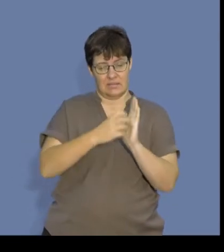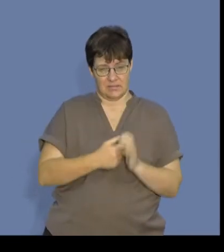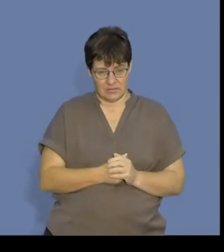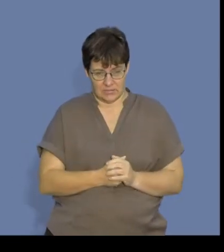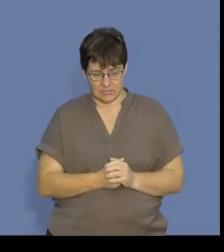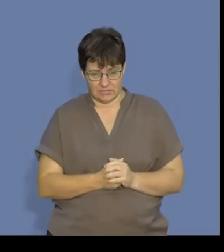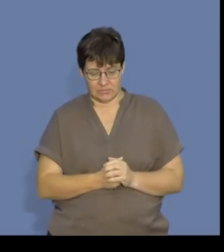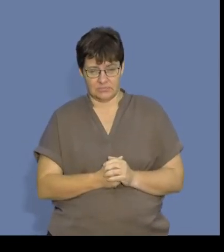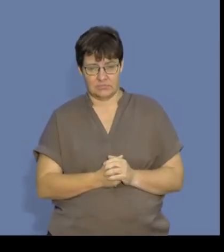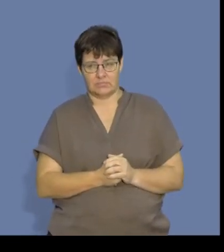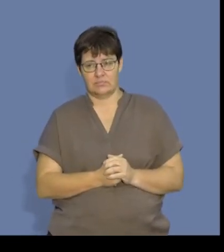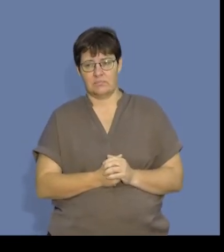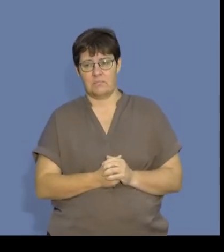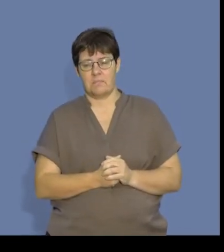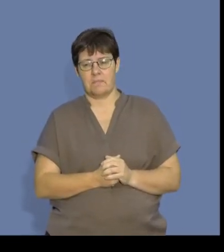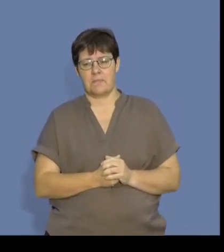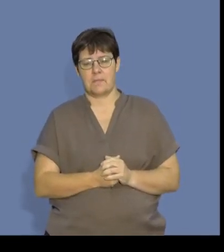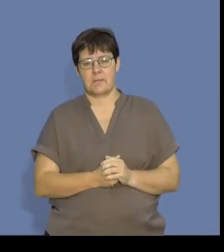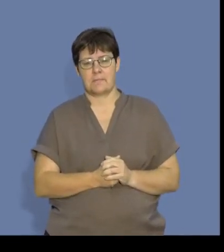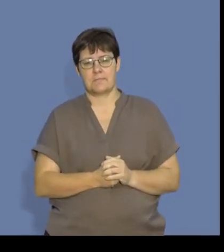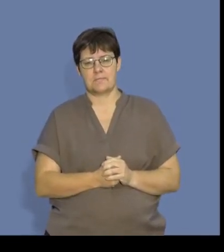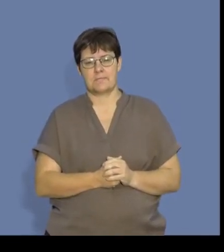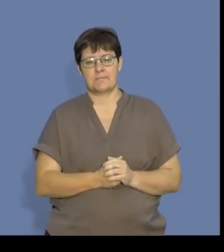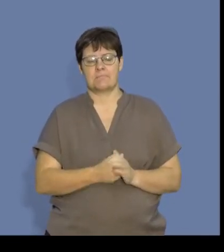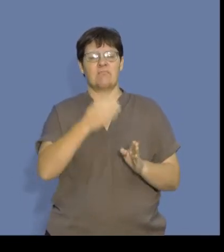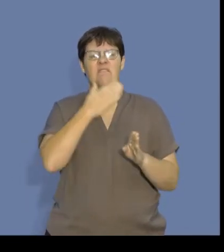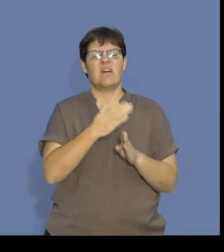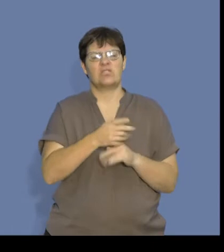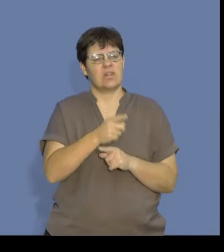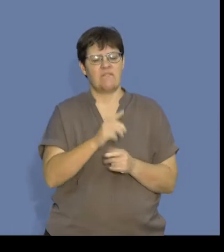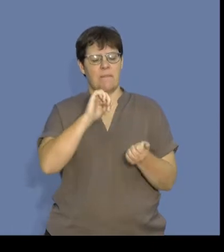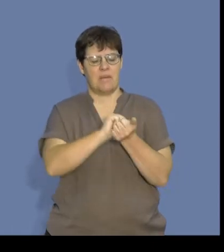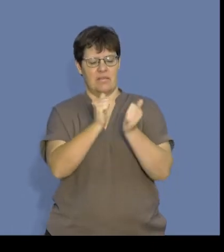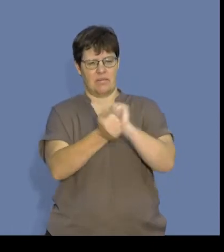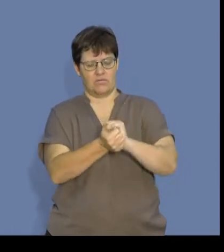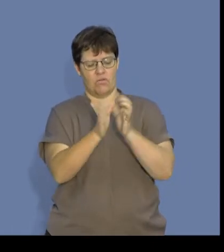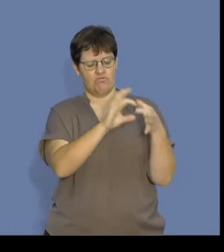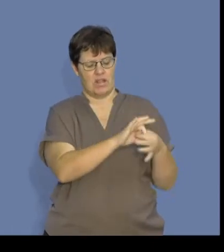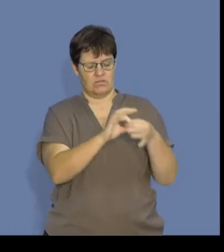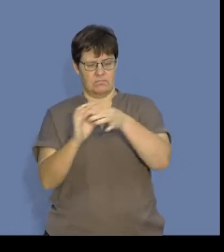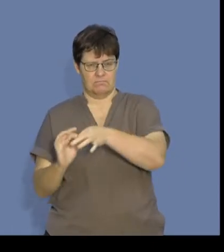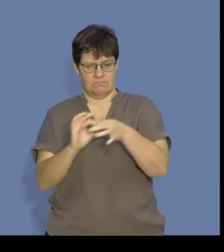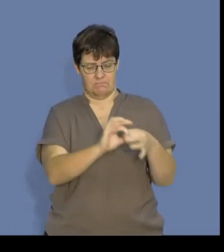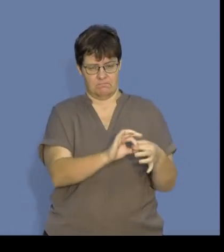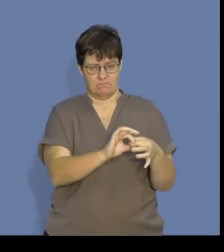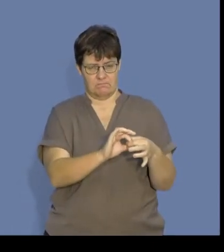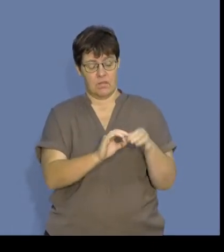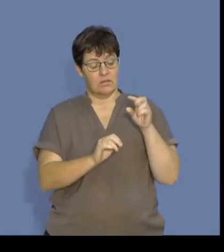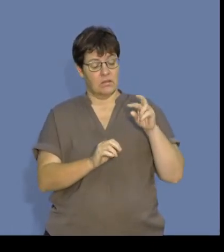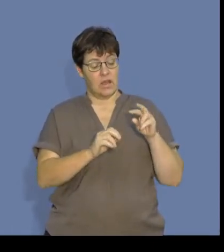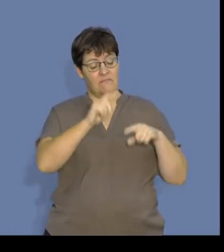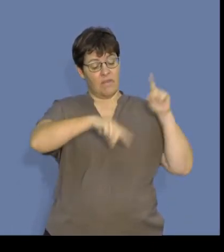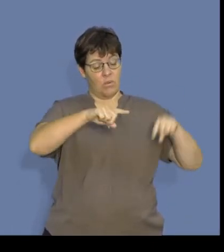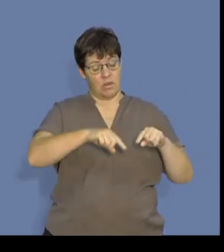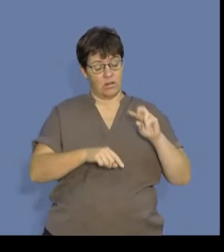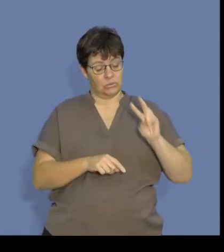a Cartesian plane. Now, a function is a mathematical relationship between two